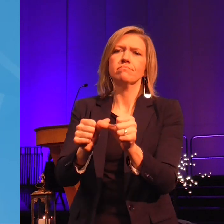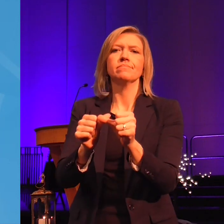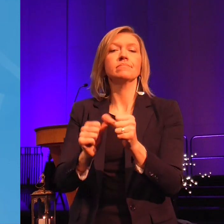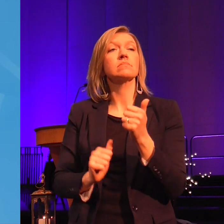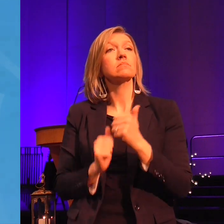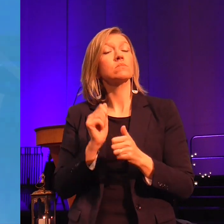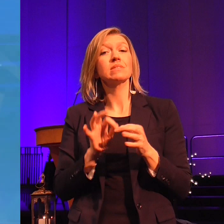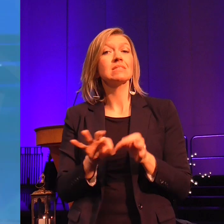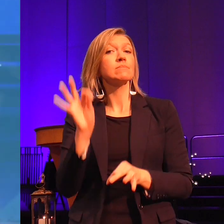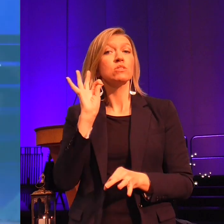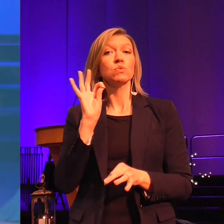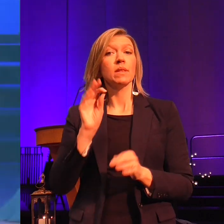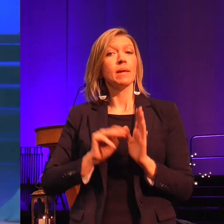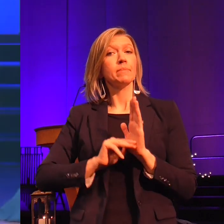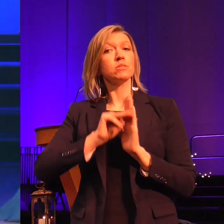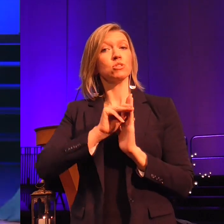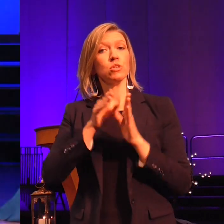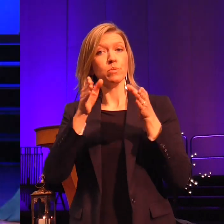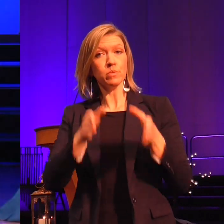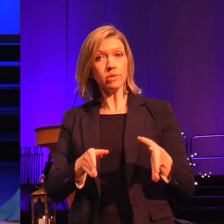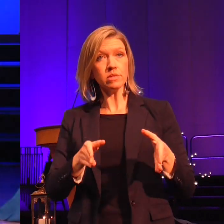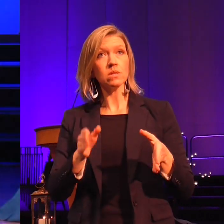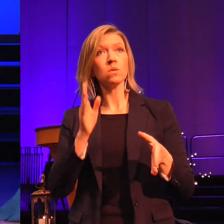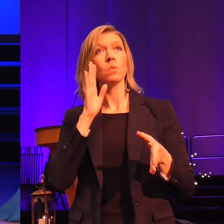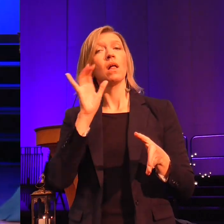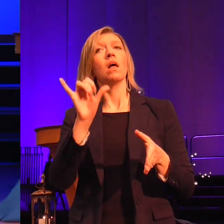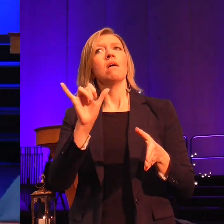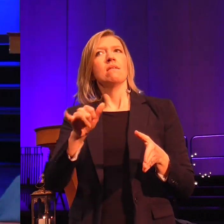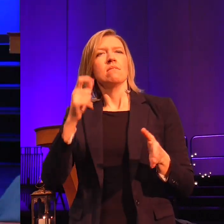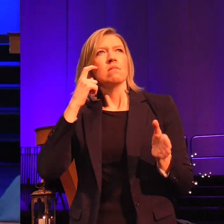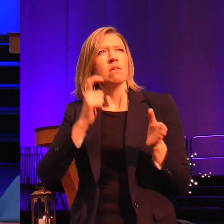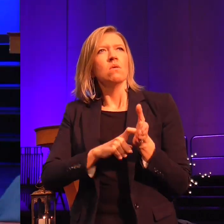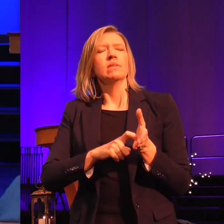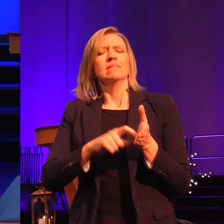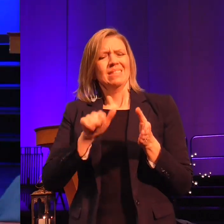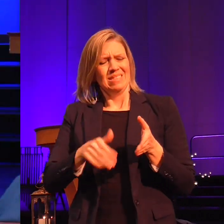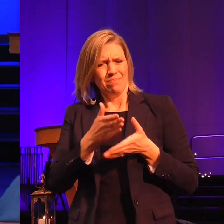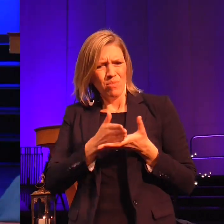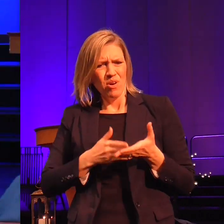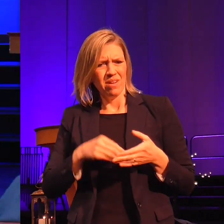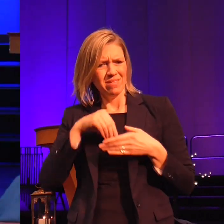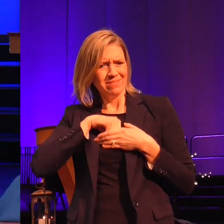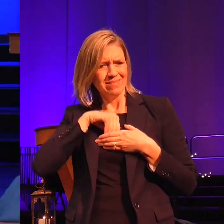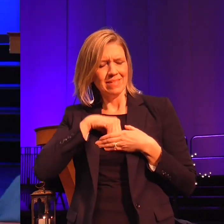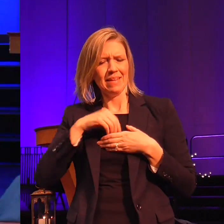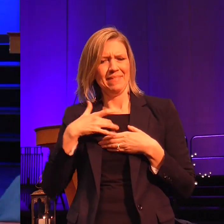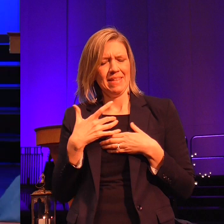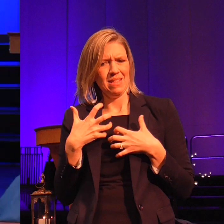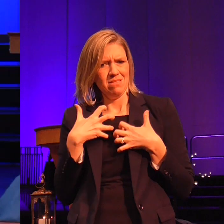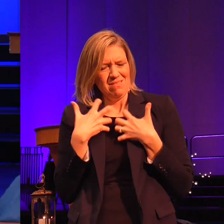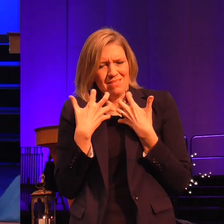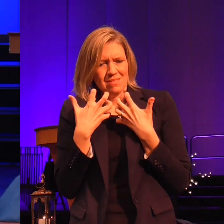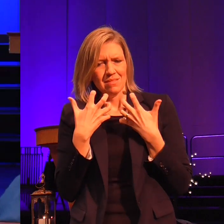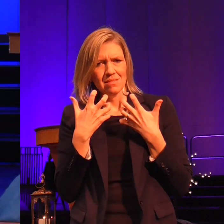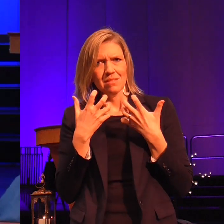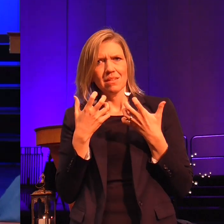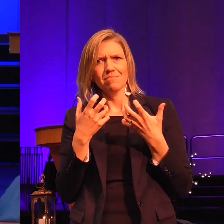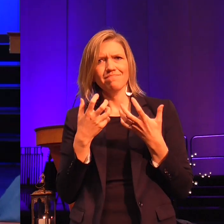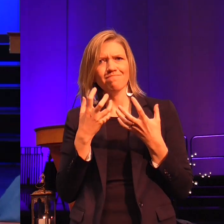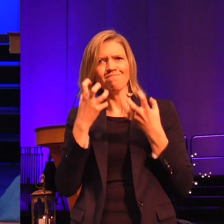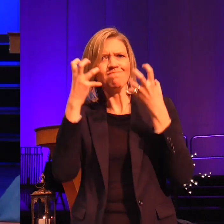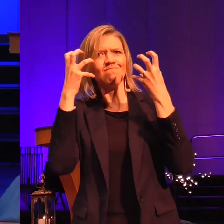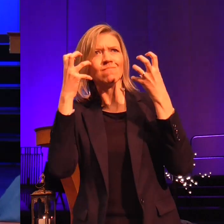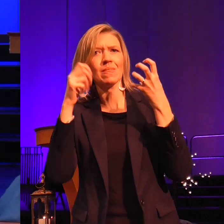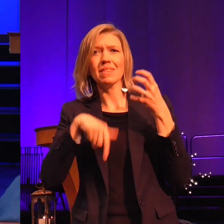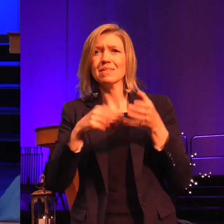person begins to say, okay, I see this place in me where I'm harboring resentment. I see this place in me where I'm